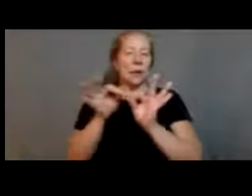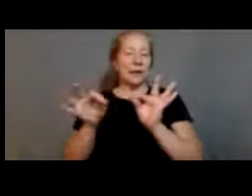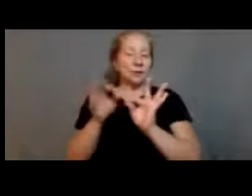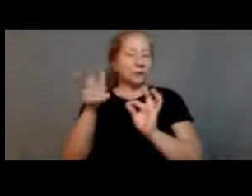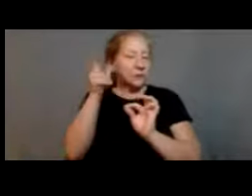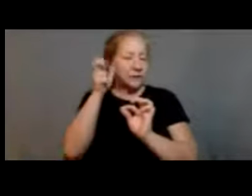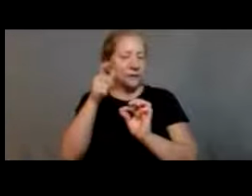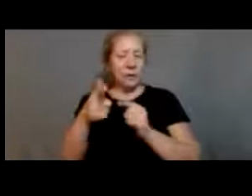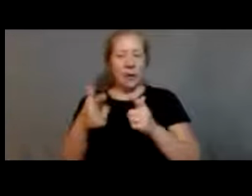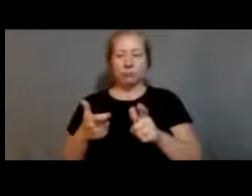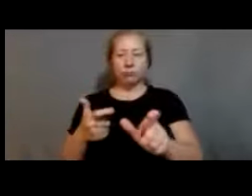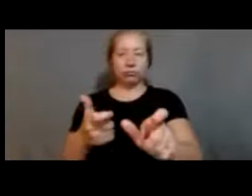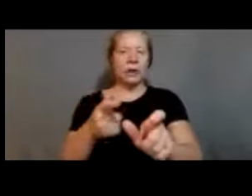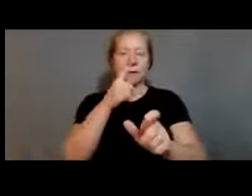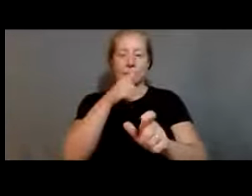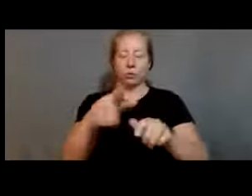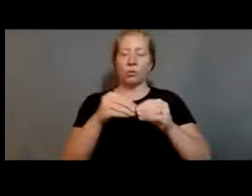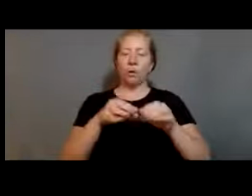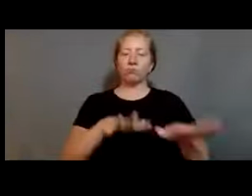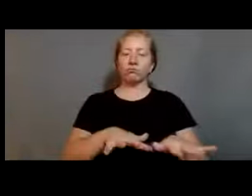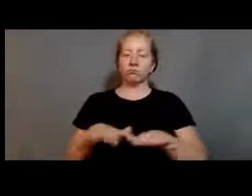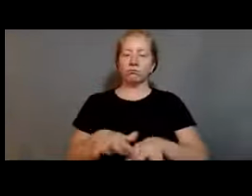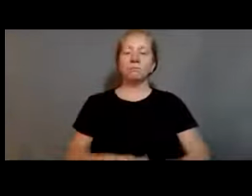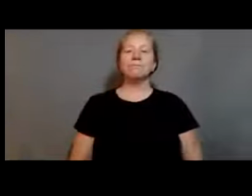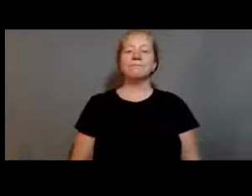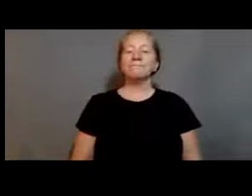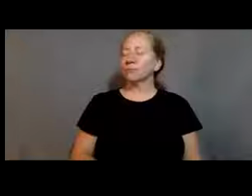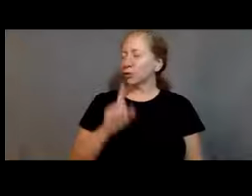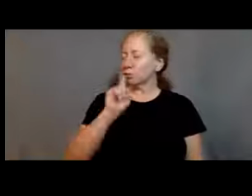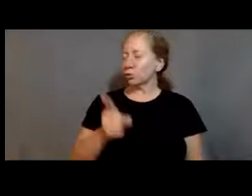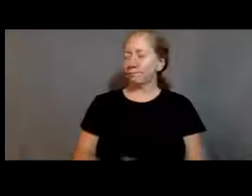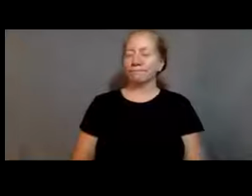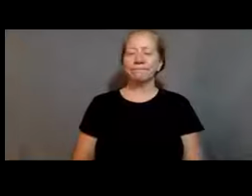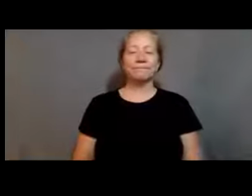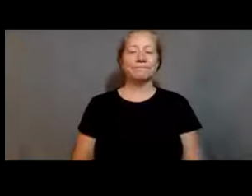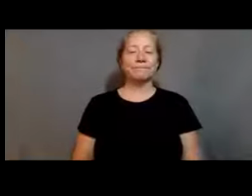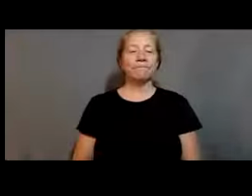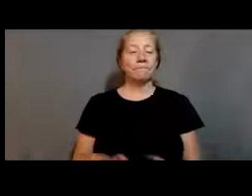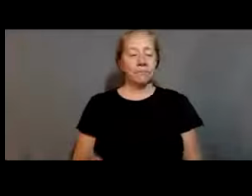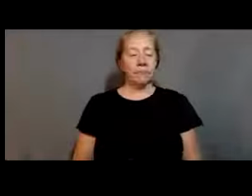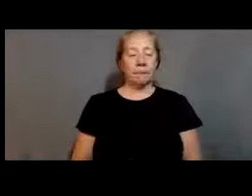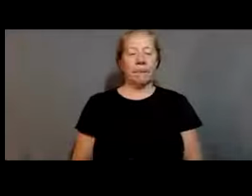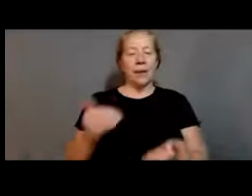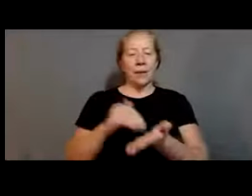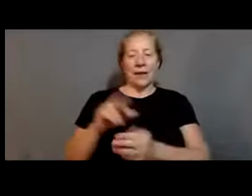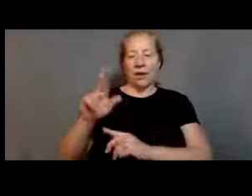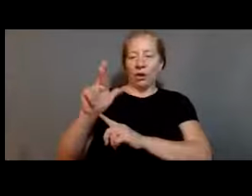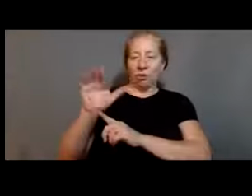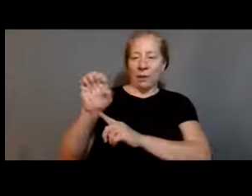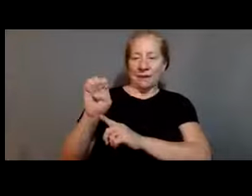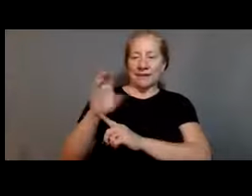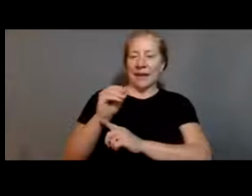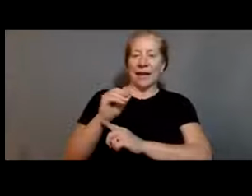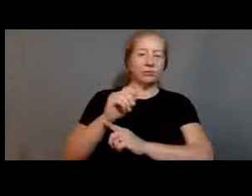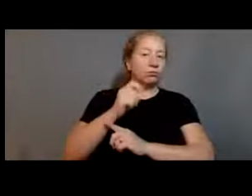little less speed. certainly. Thank you. So when we talk about race and racism